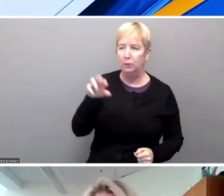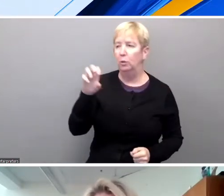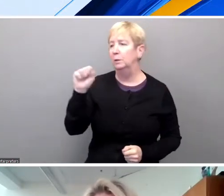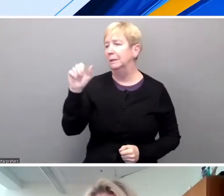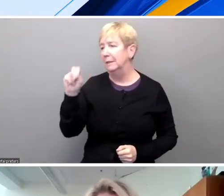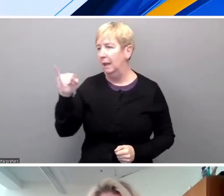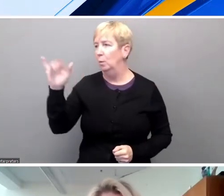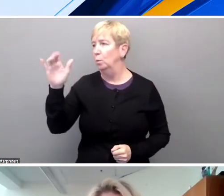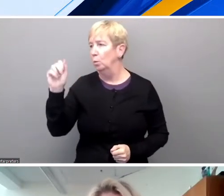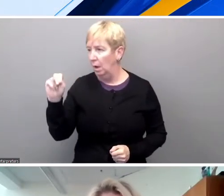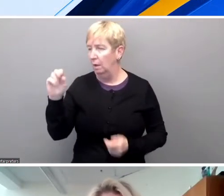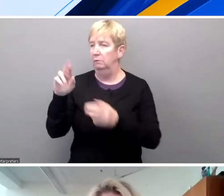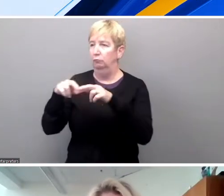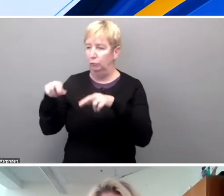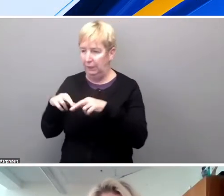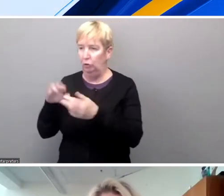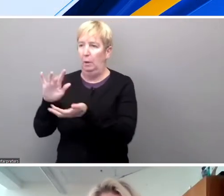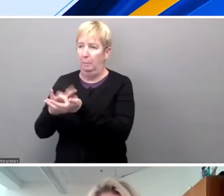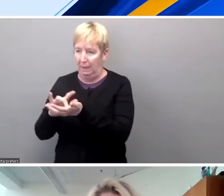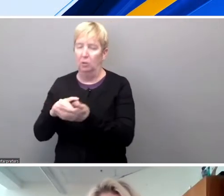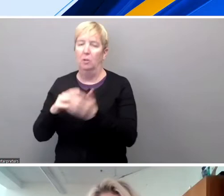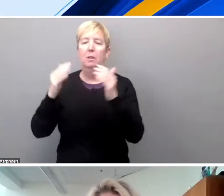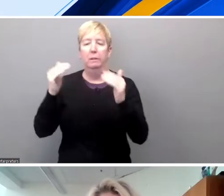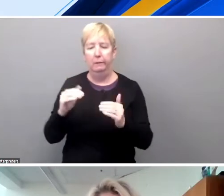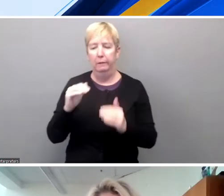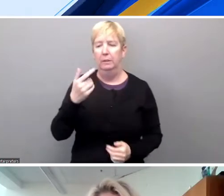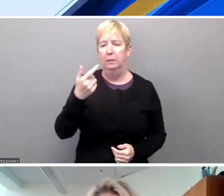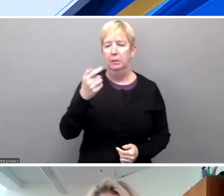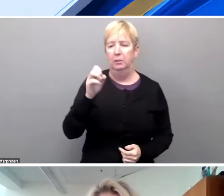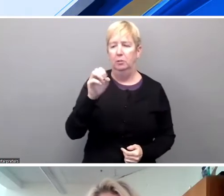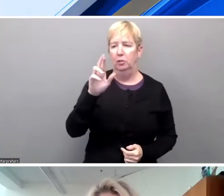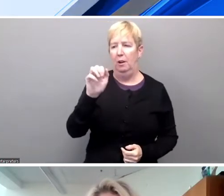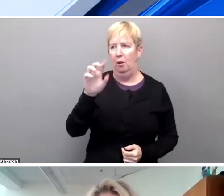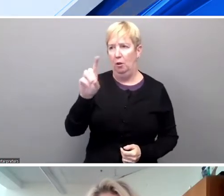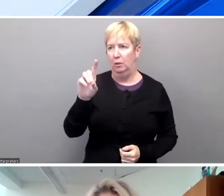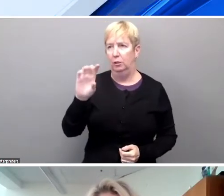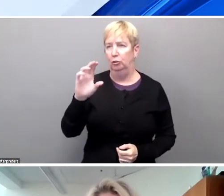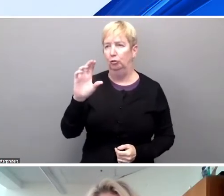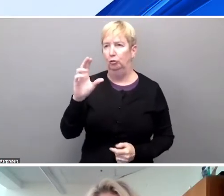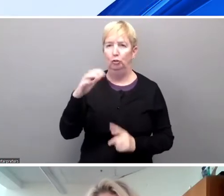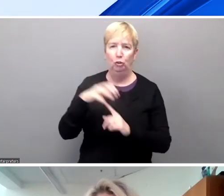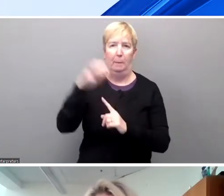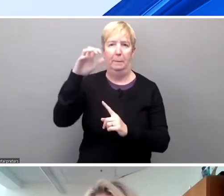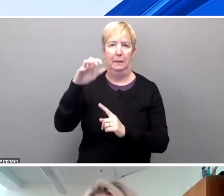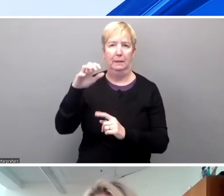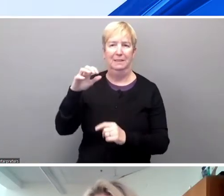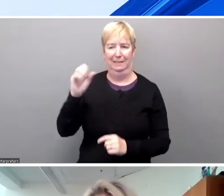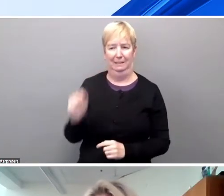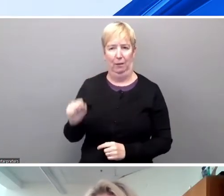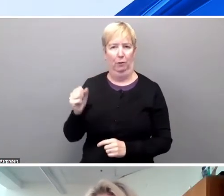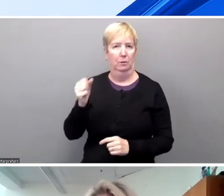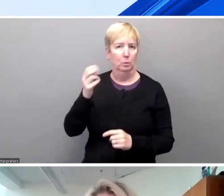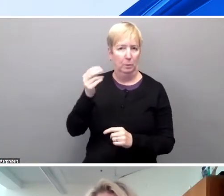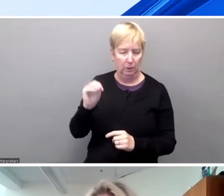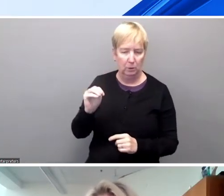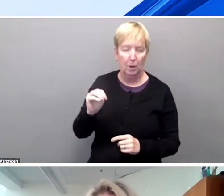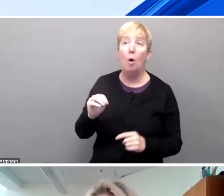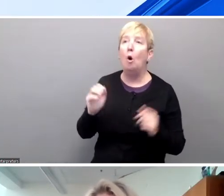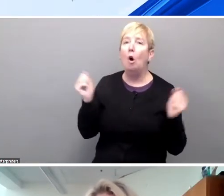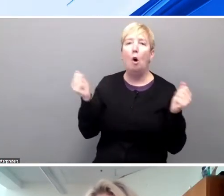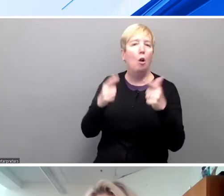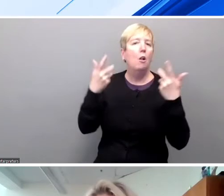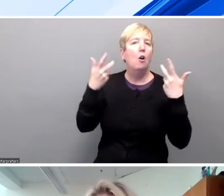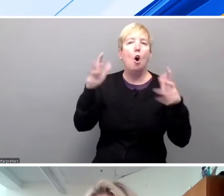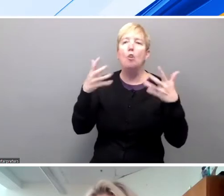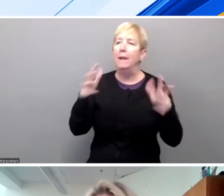Center and Gerald Champion and Alamogordo. I think I might have them all actually, have declared crisis standards of care, are not